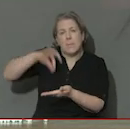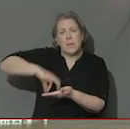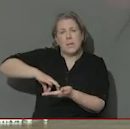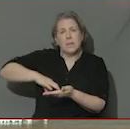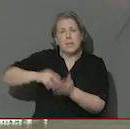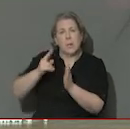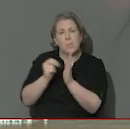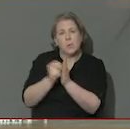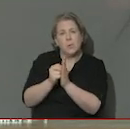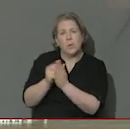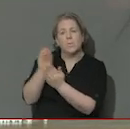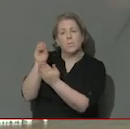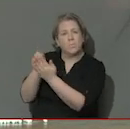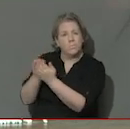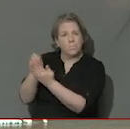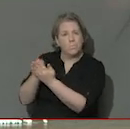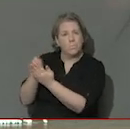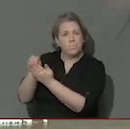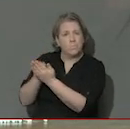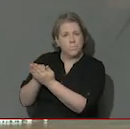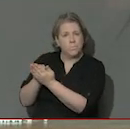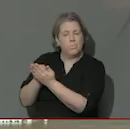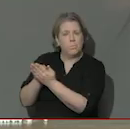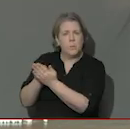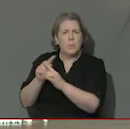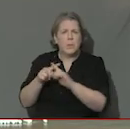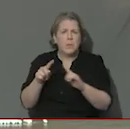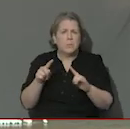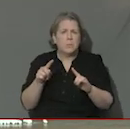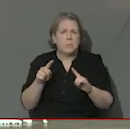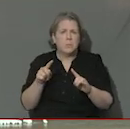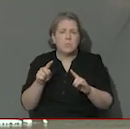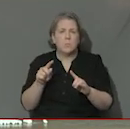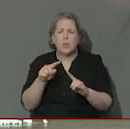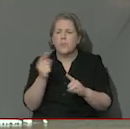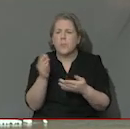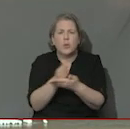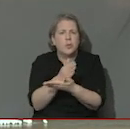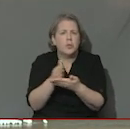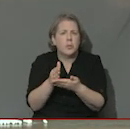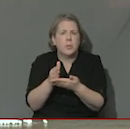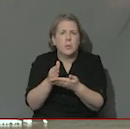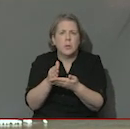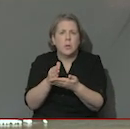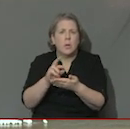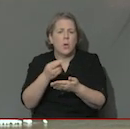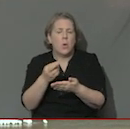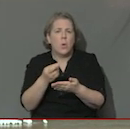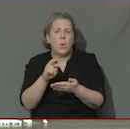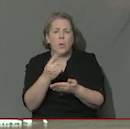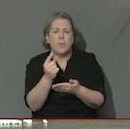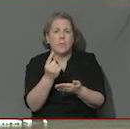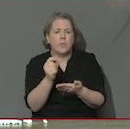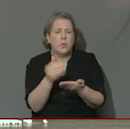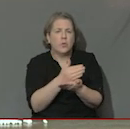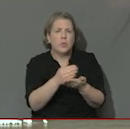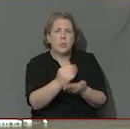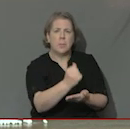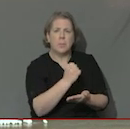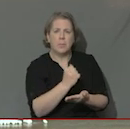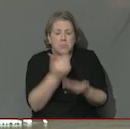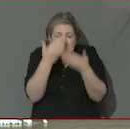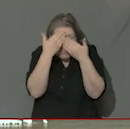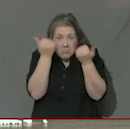I completed this, but remember, we don't always know whether it's first shares issued or first shares bought back. So that